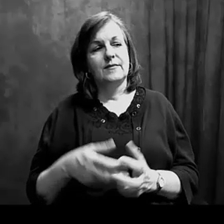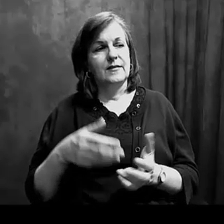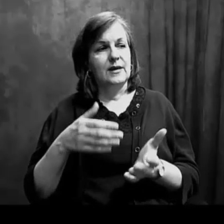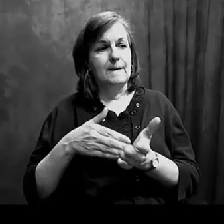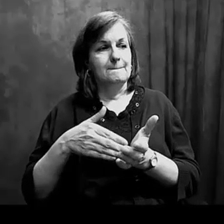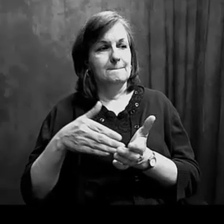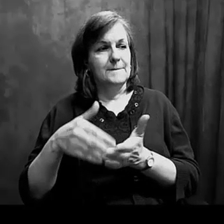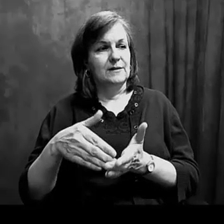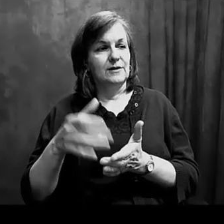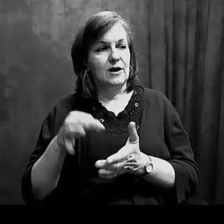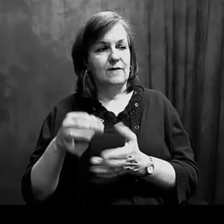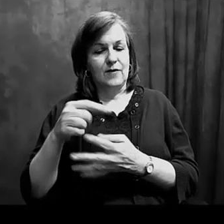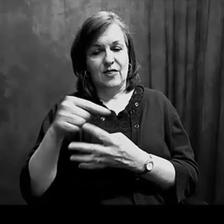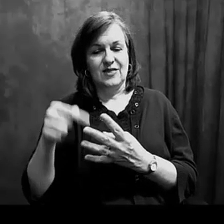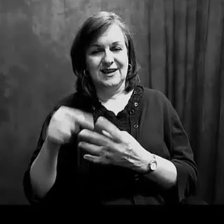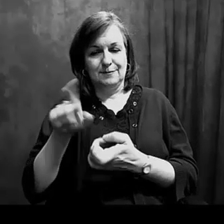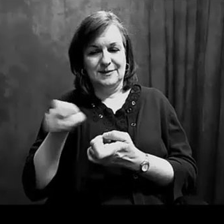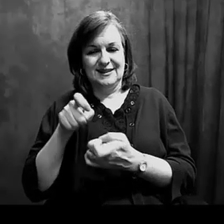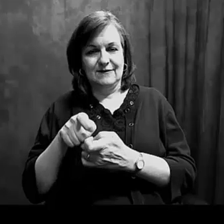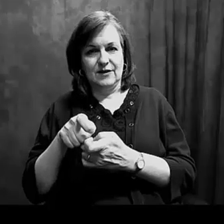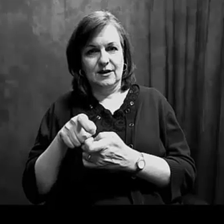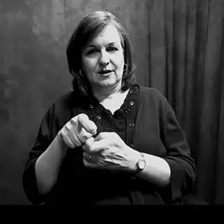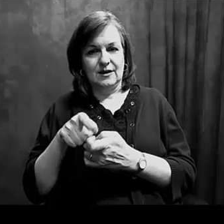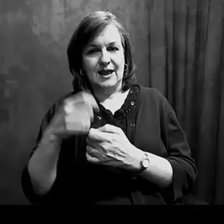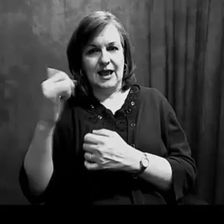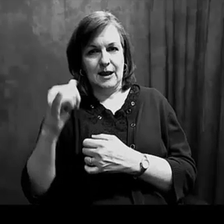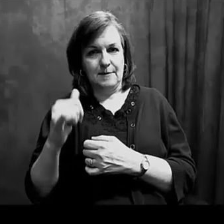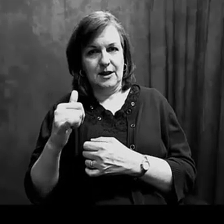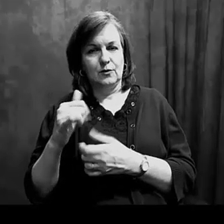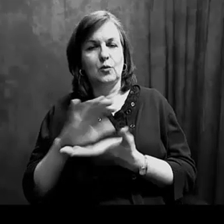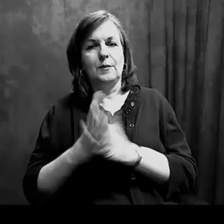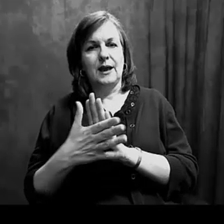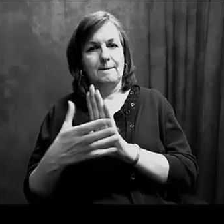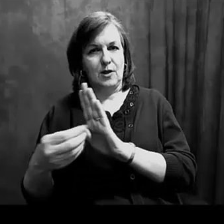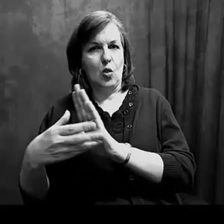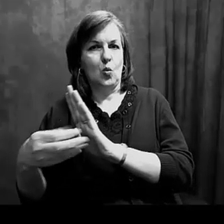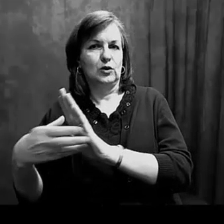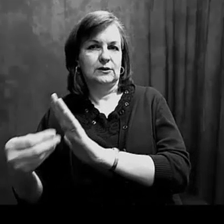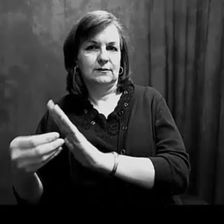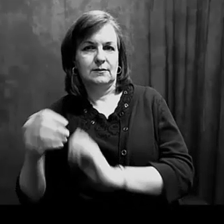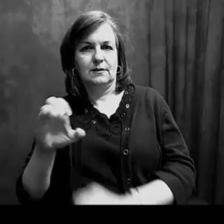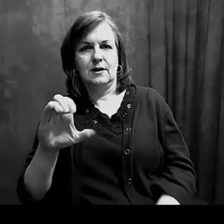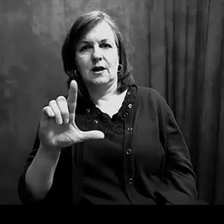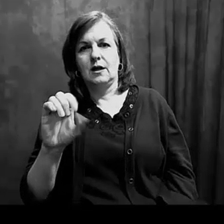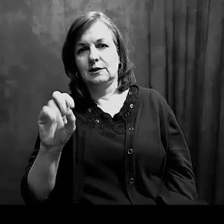millions of these particular antibodies will be cloned.